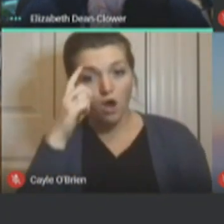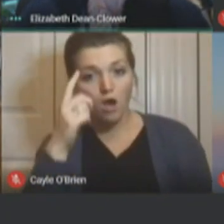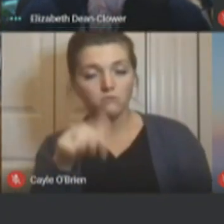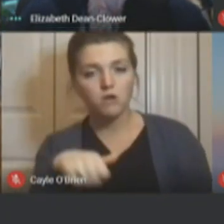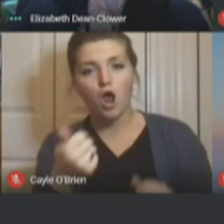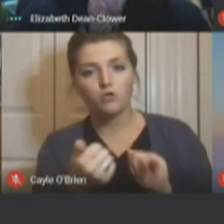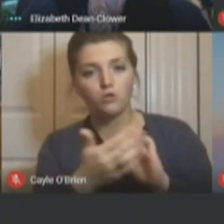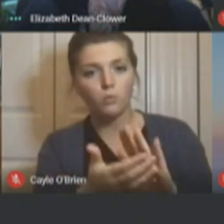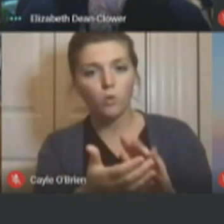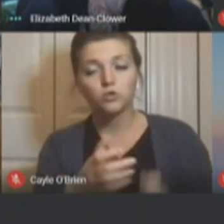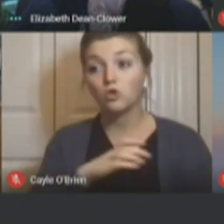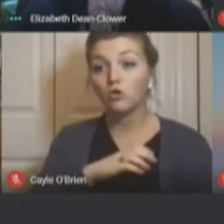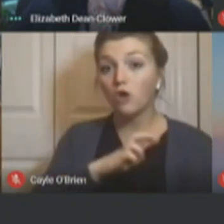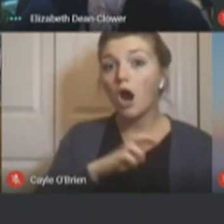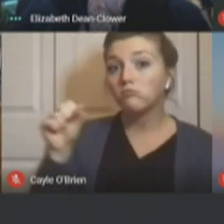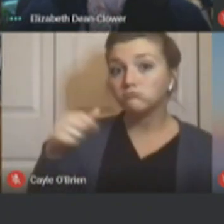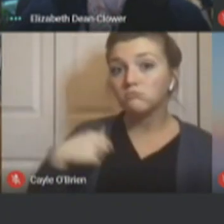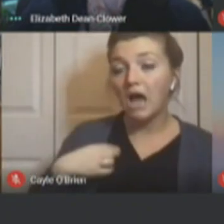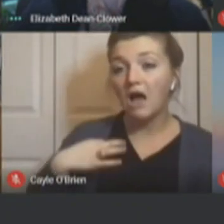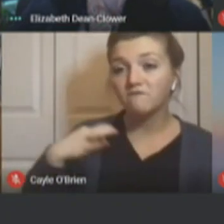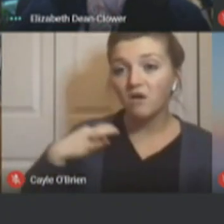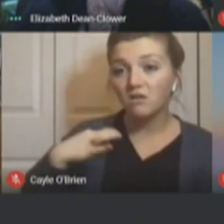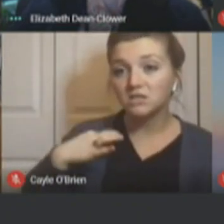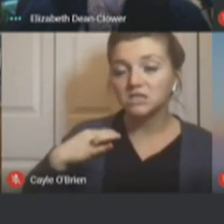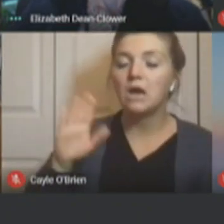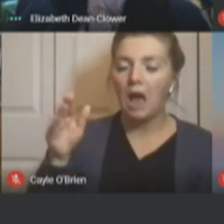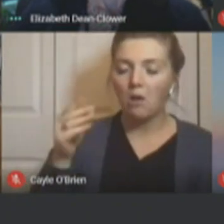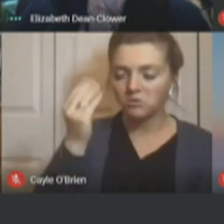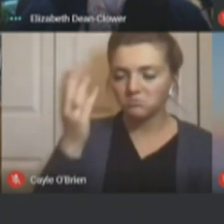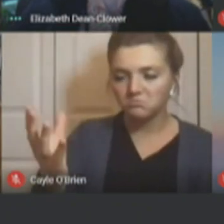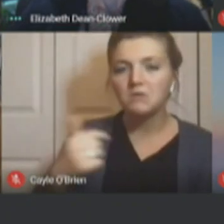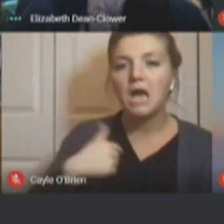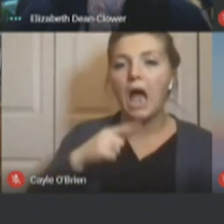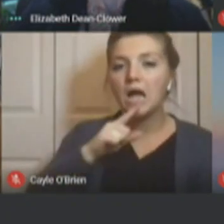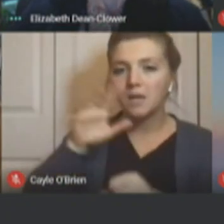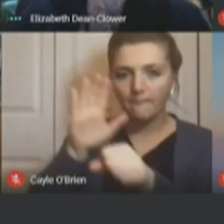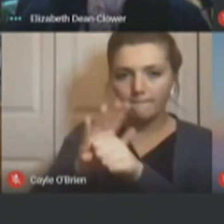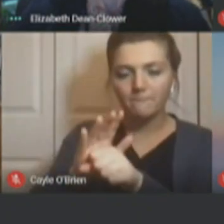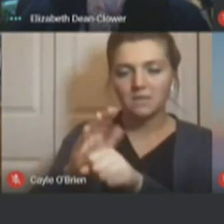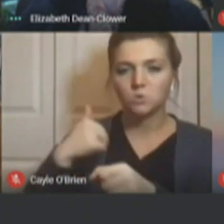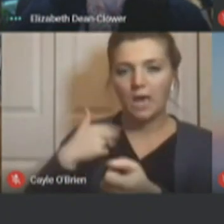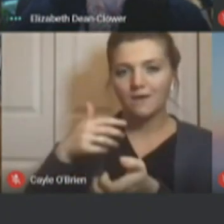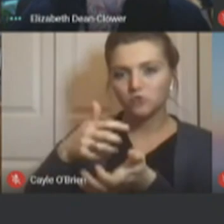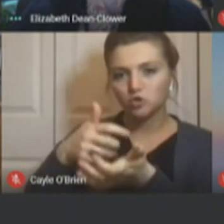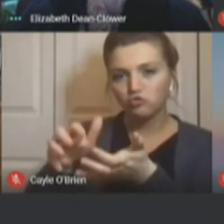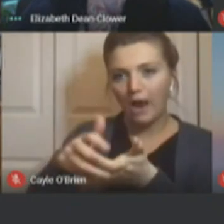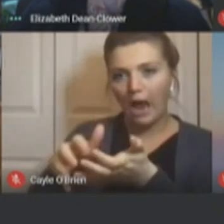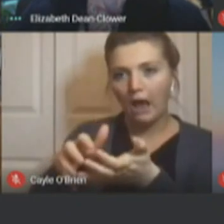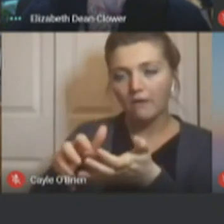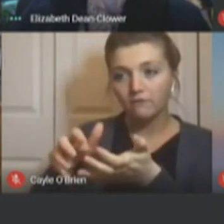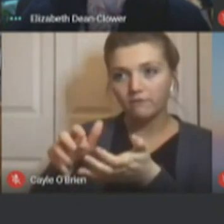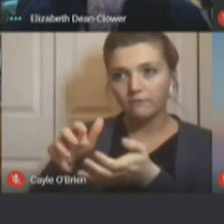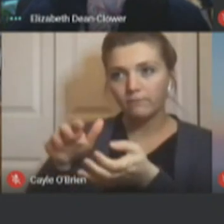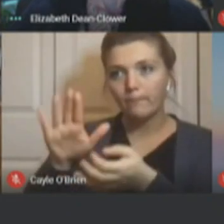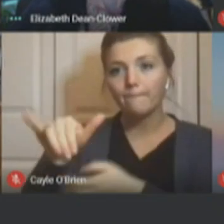Yeah, I did volunteer, so I'll tell you what, I will commit to having a draft to you by